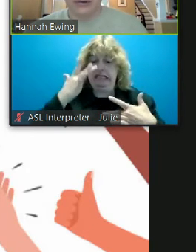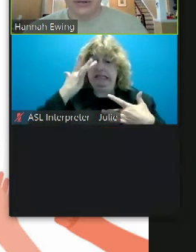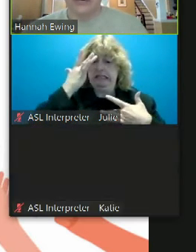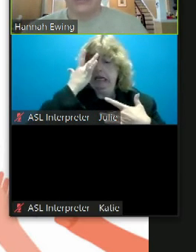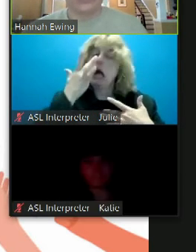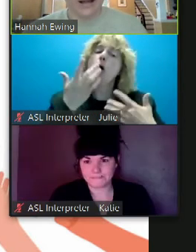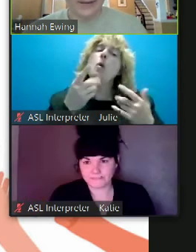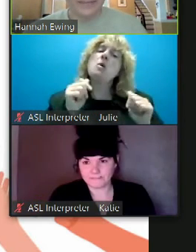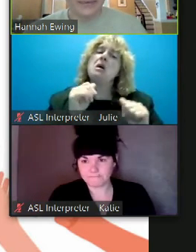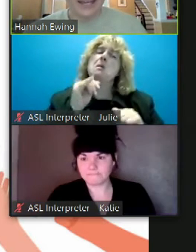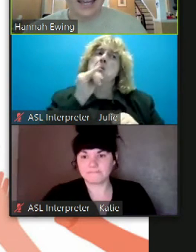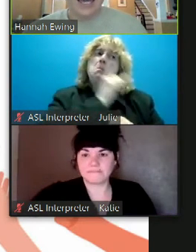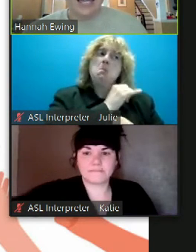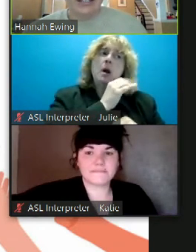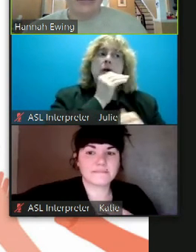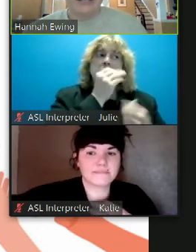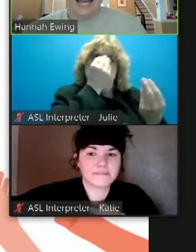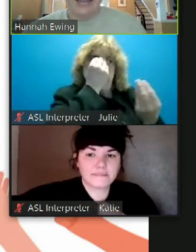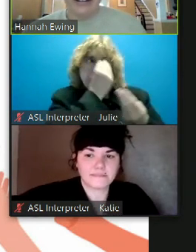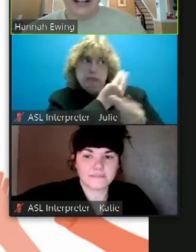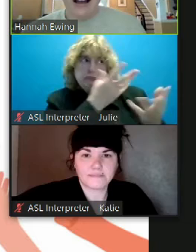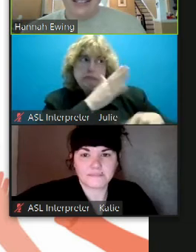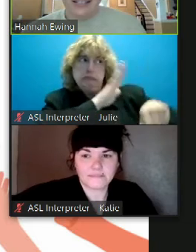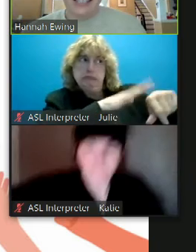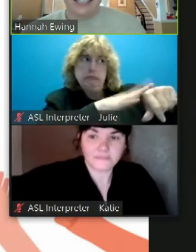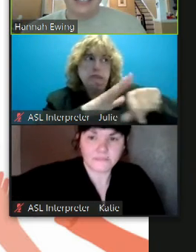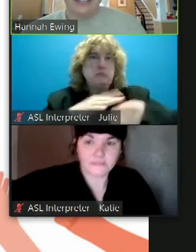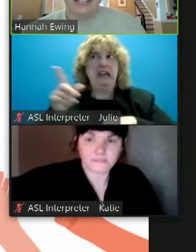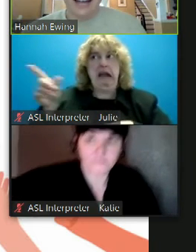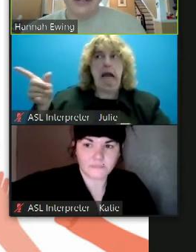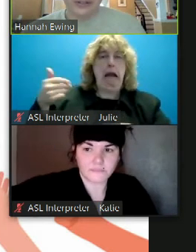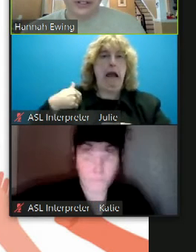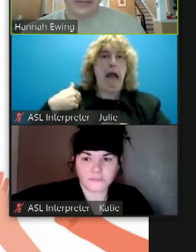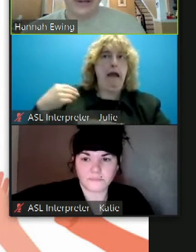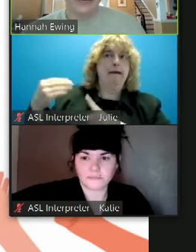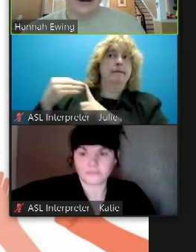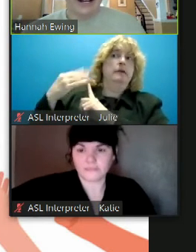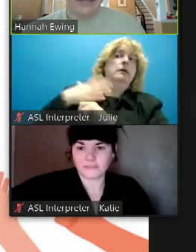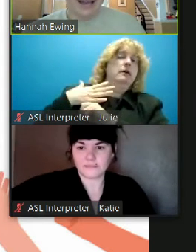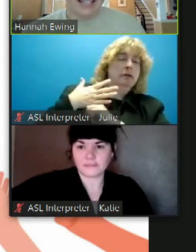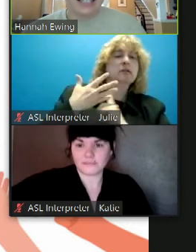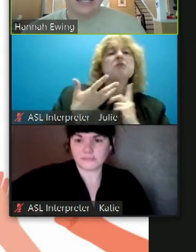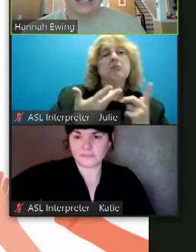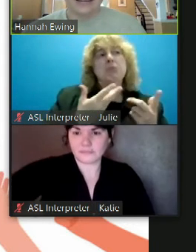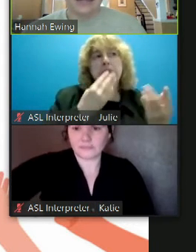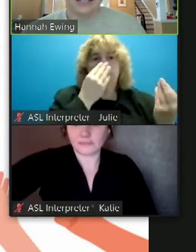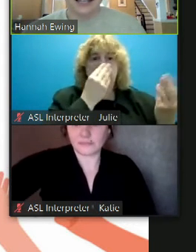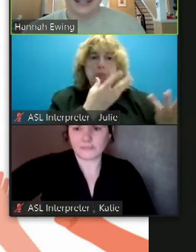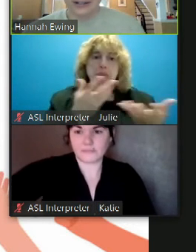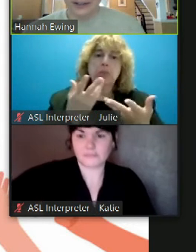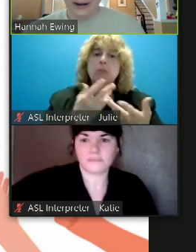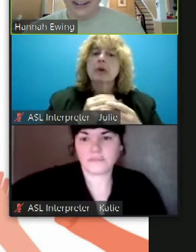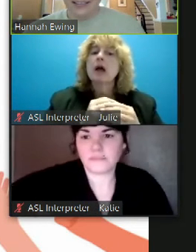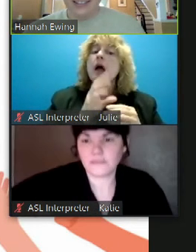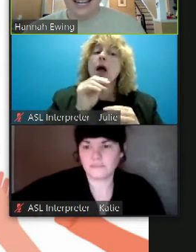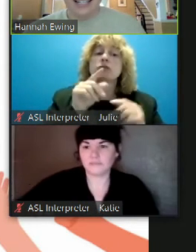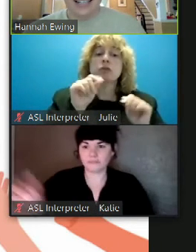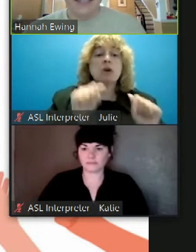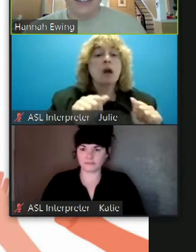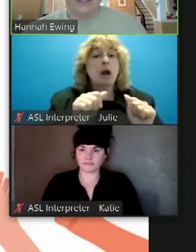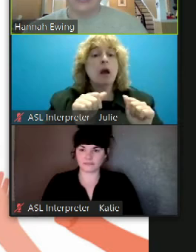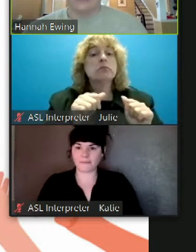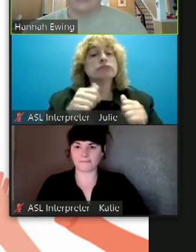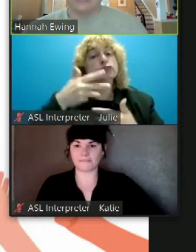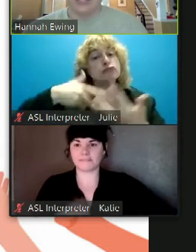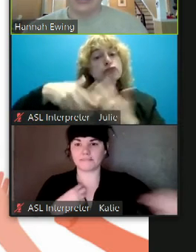have exposed know as well. And you can gather a conduct activities outdoors without wearing masks, except in certain crowded settings